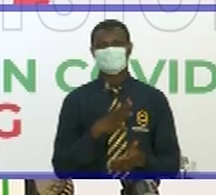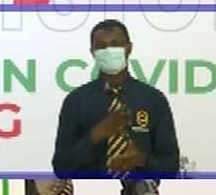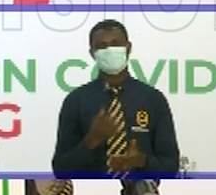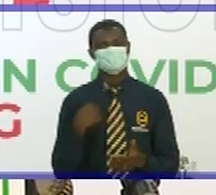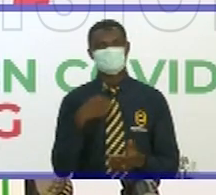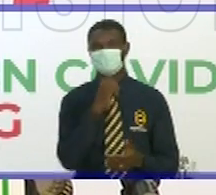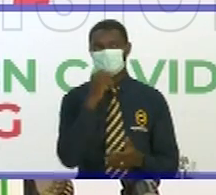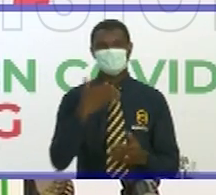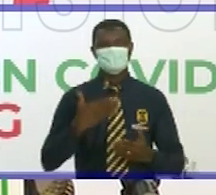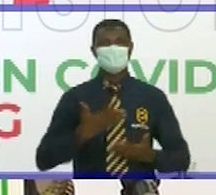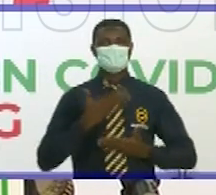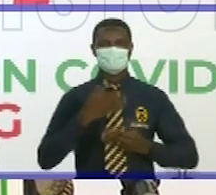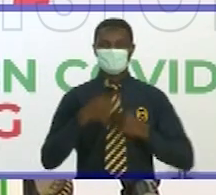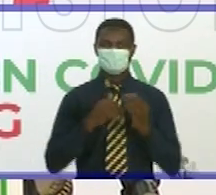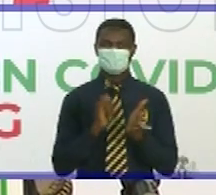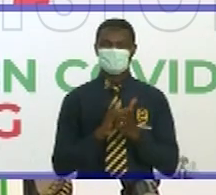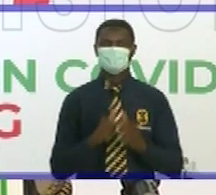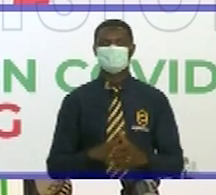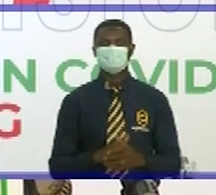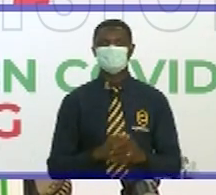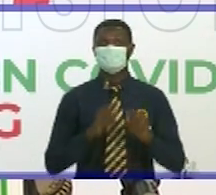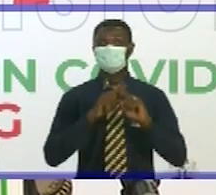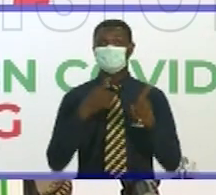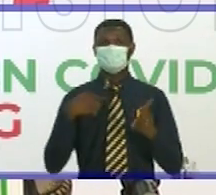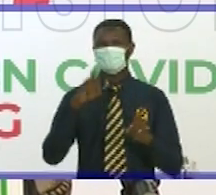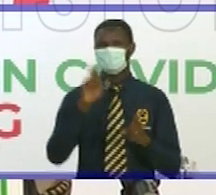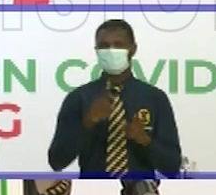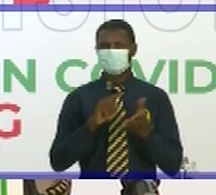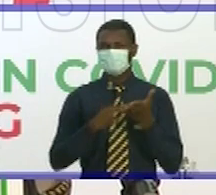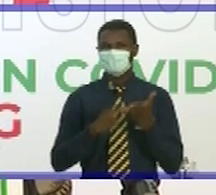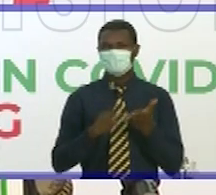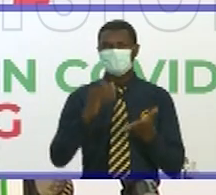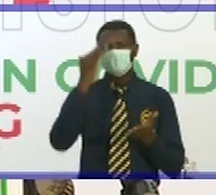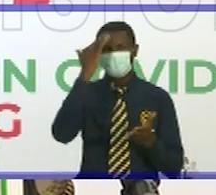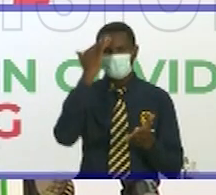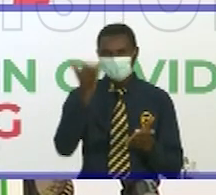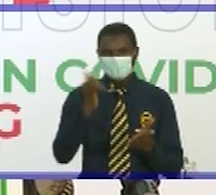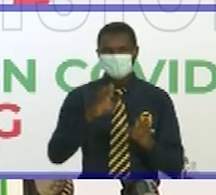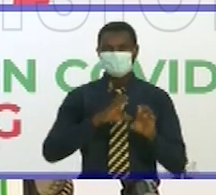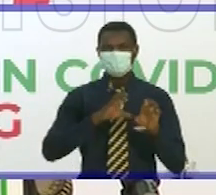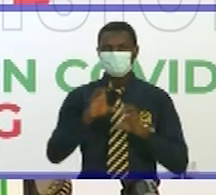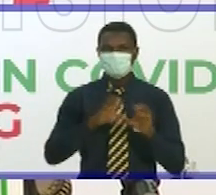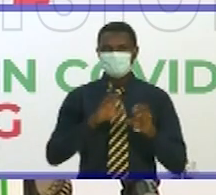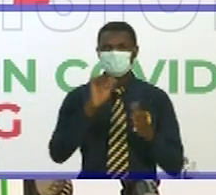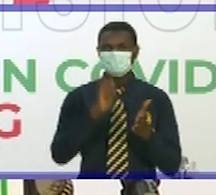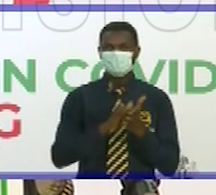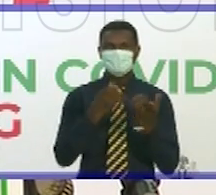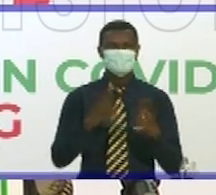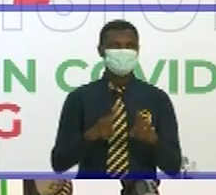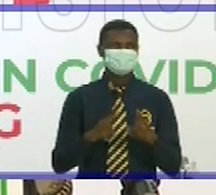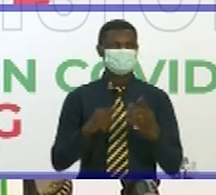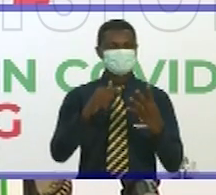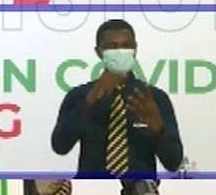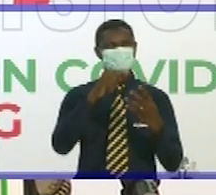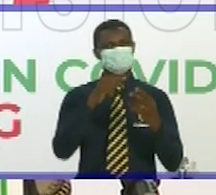sugbon o ye ka gbe yewo pe ki lo te fa gan papa nkan bi meta bi merin lo ma n